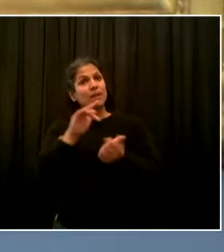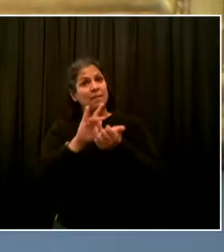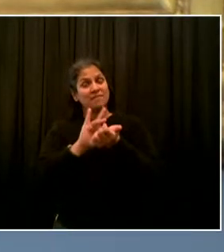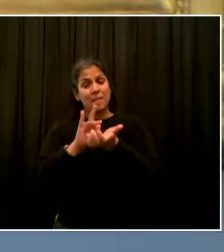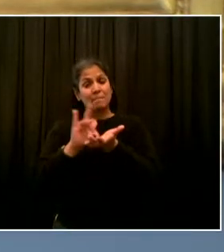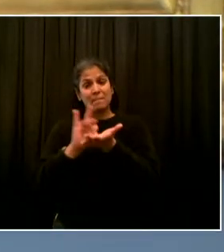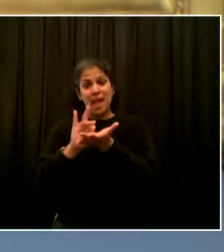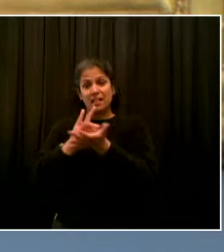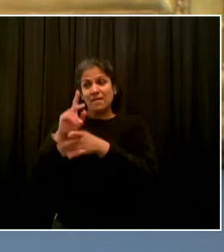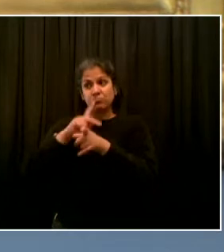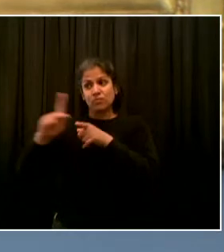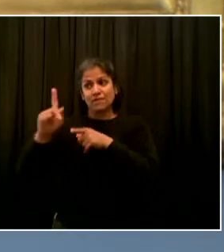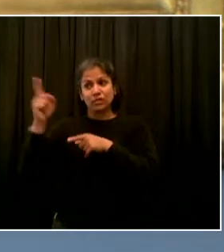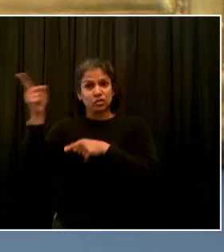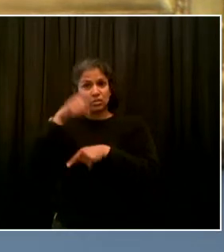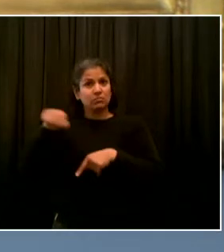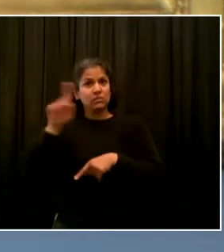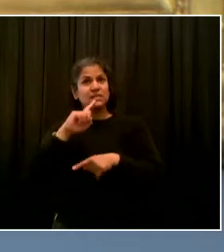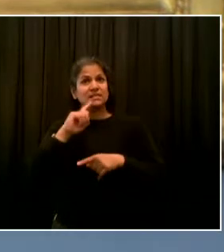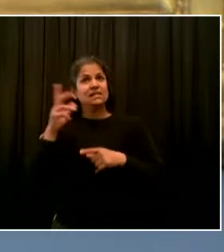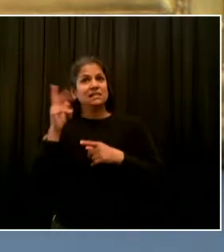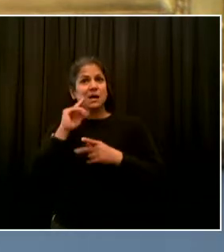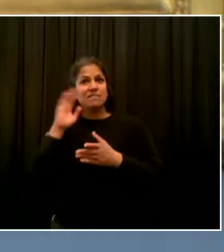is their advice, and I'm following their advice.